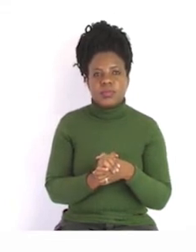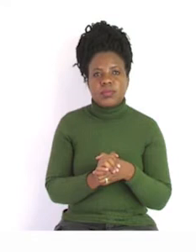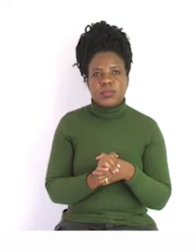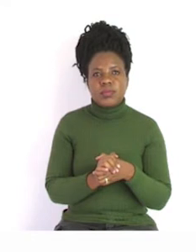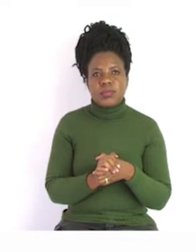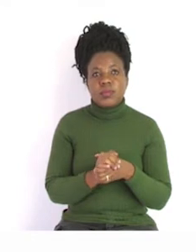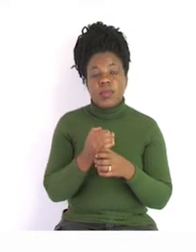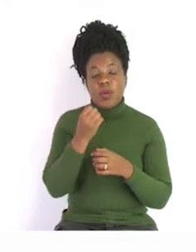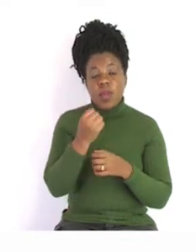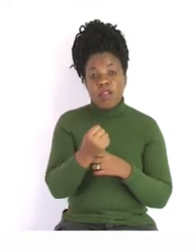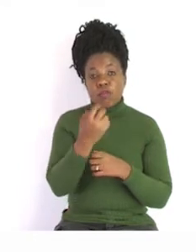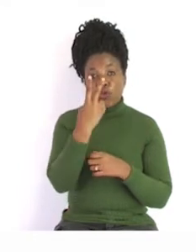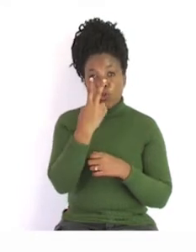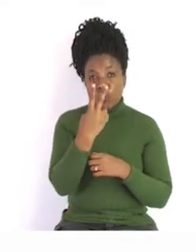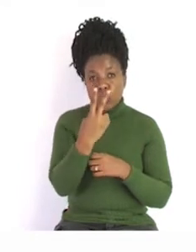Here we have